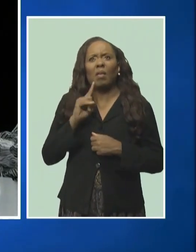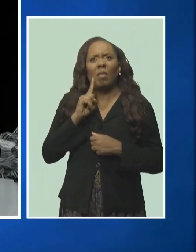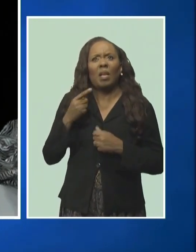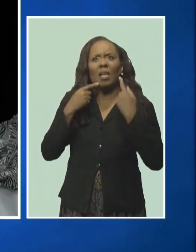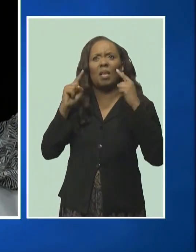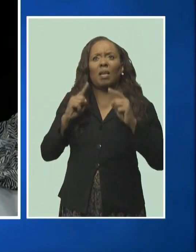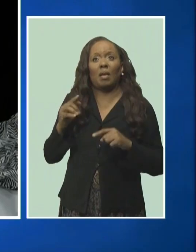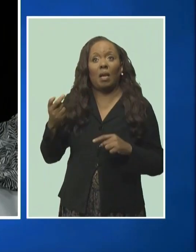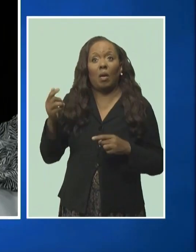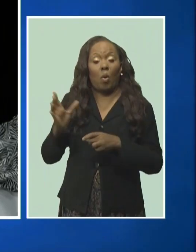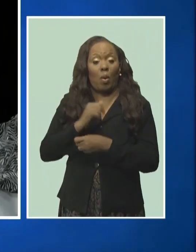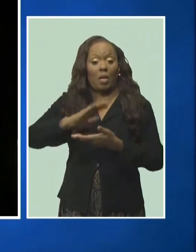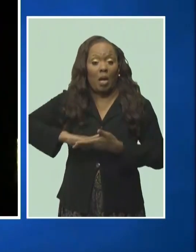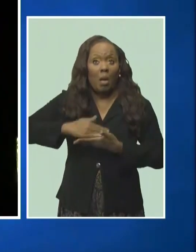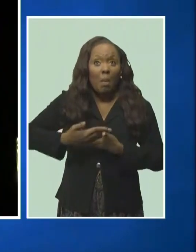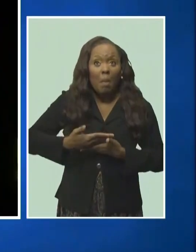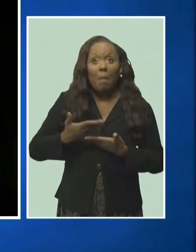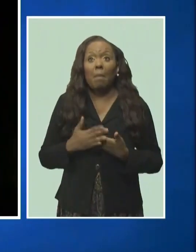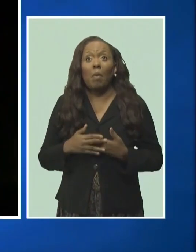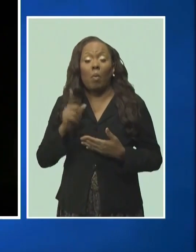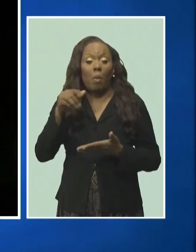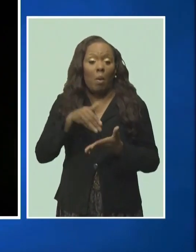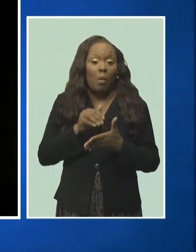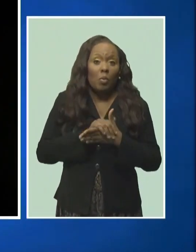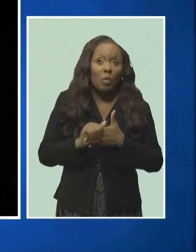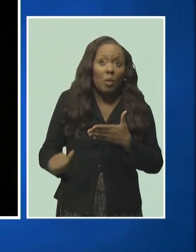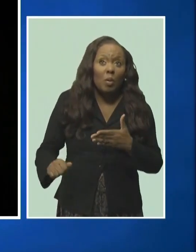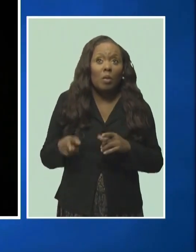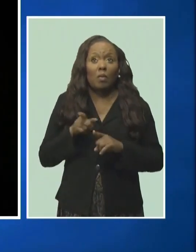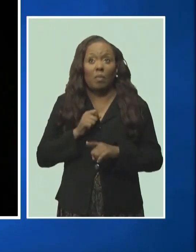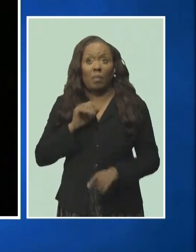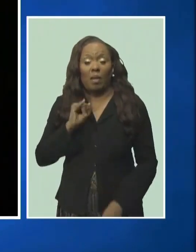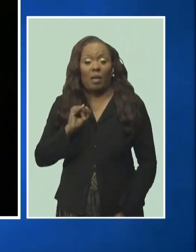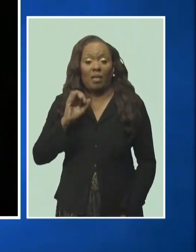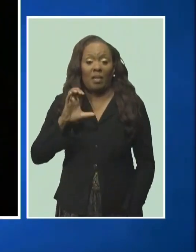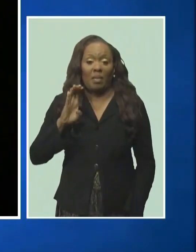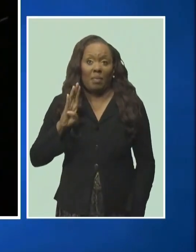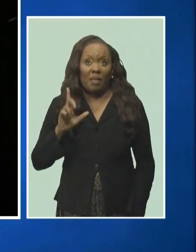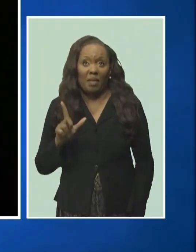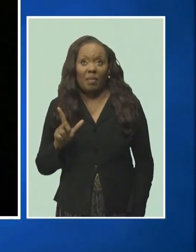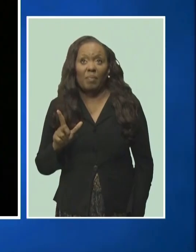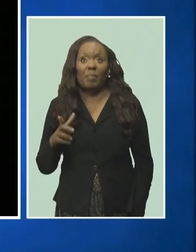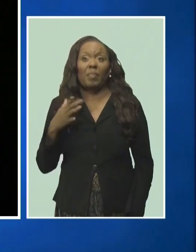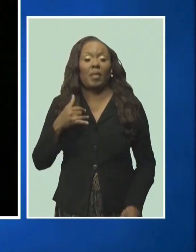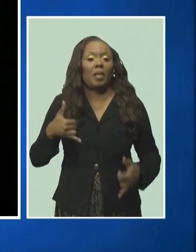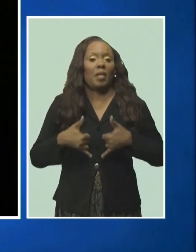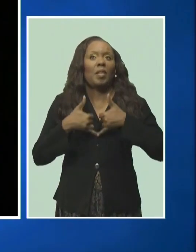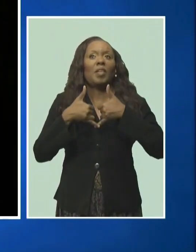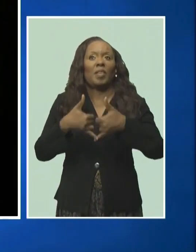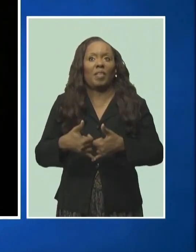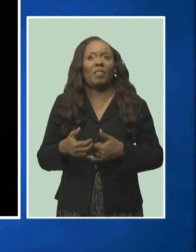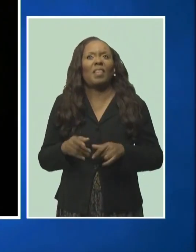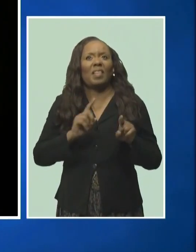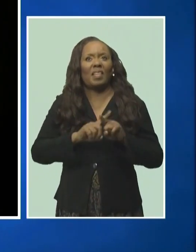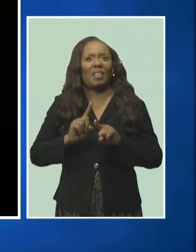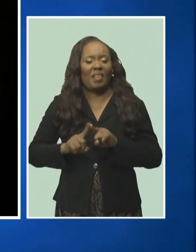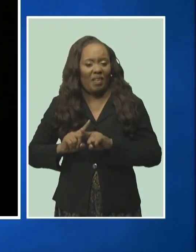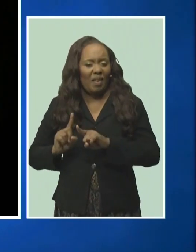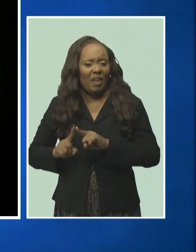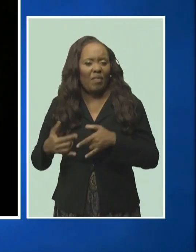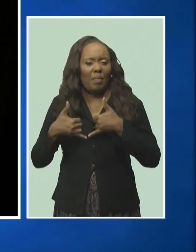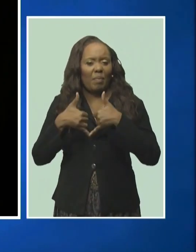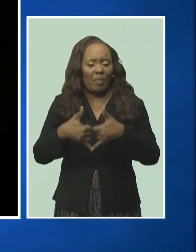was adjudged top junior. I recently conducted an online survey of 379 students and parents